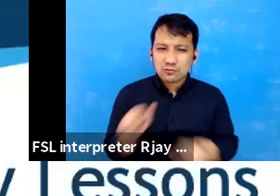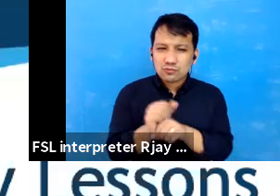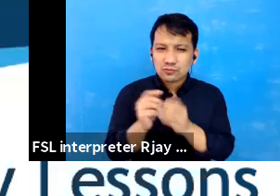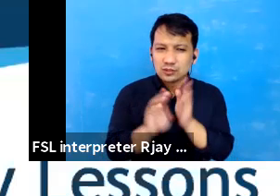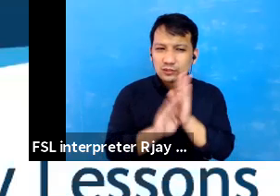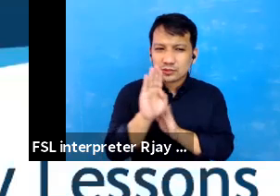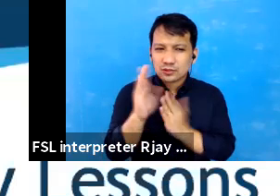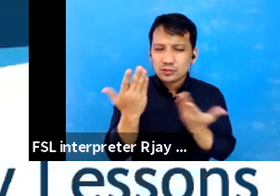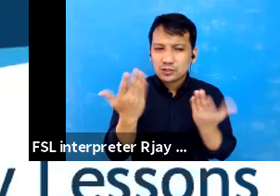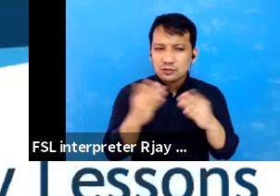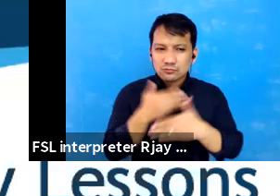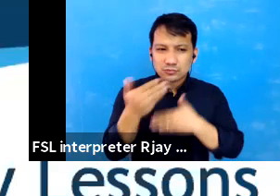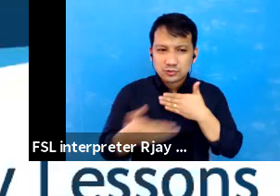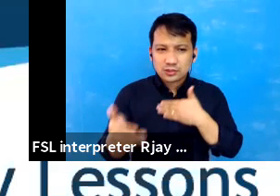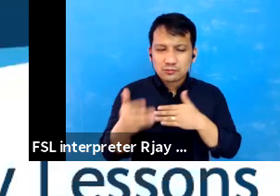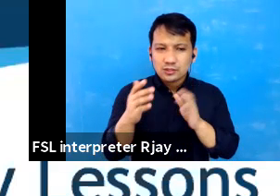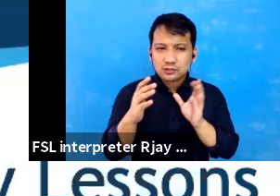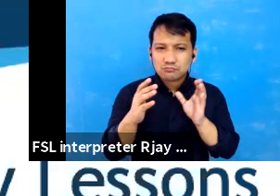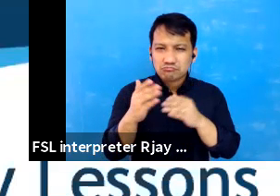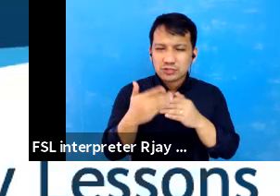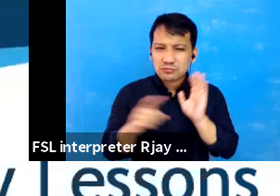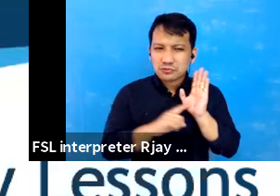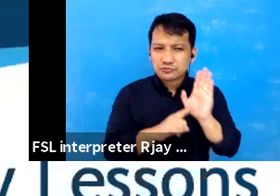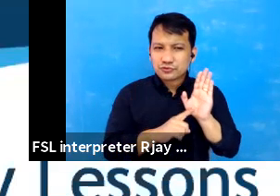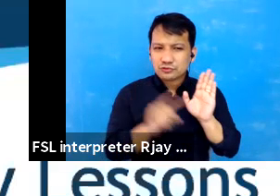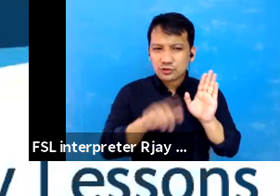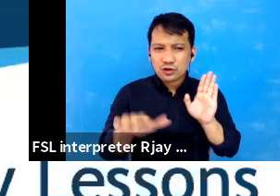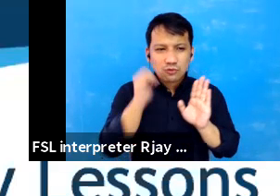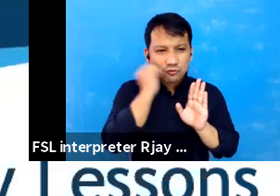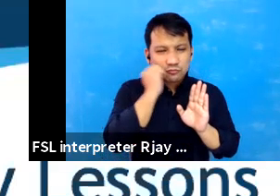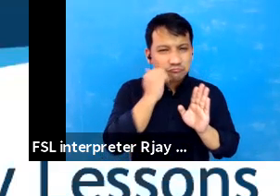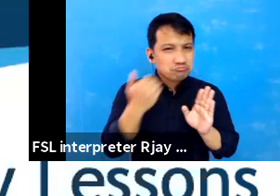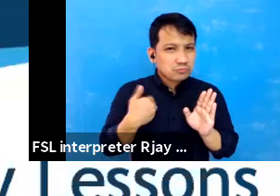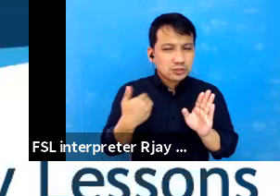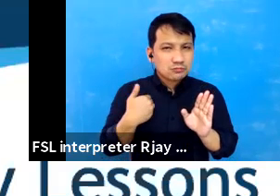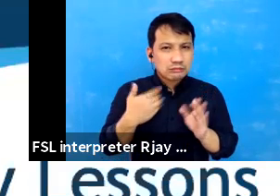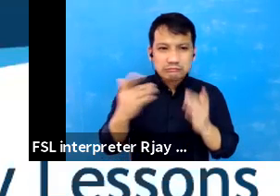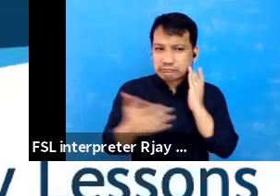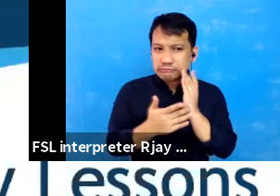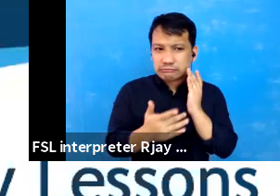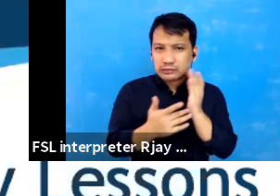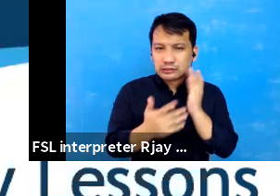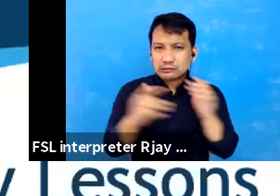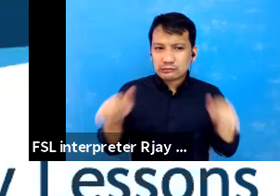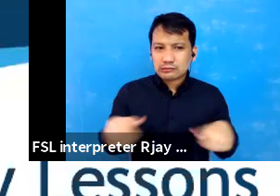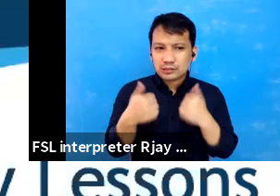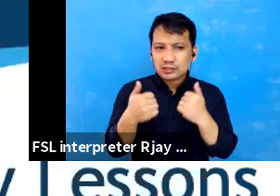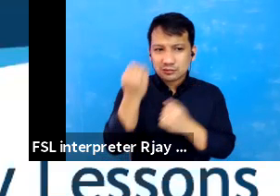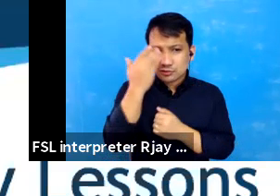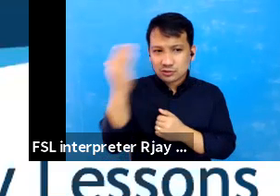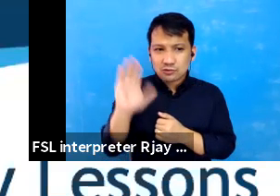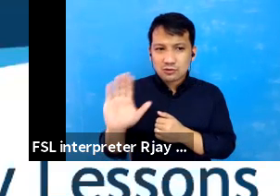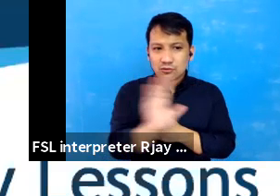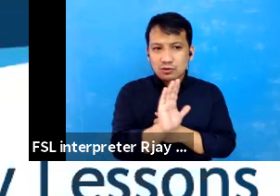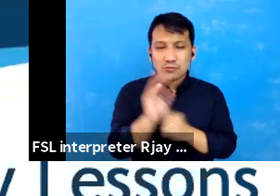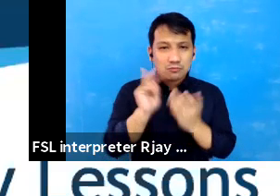competencies using the bridging leadership framework has shown that often it is not the technical challenges that bog down implementation